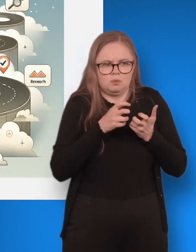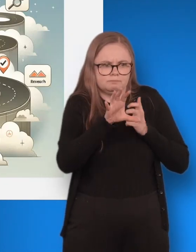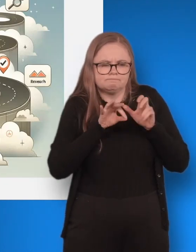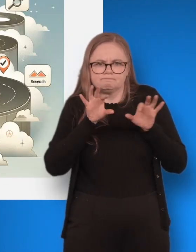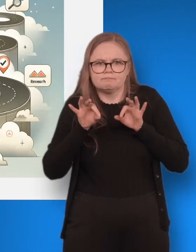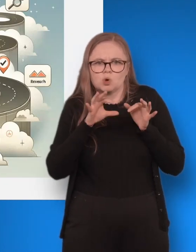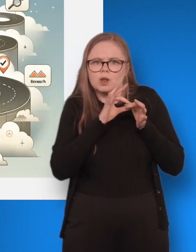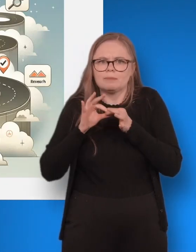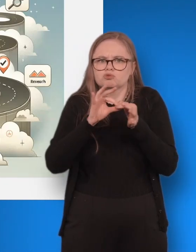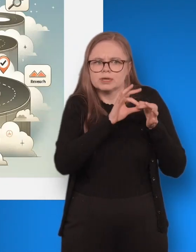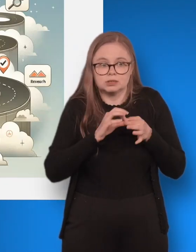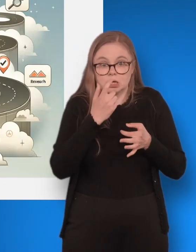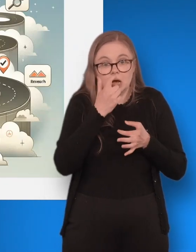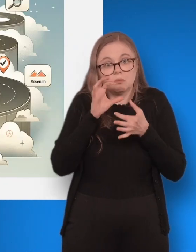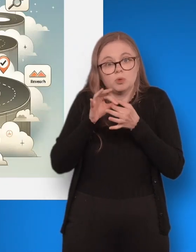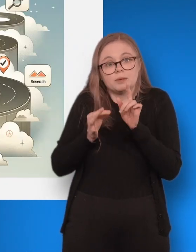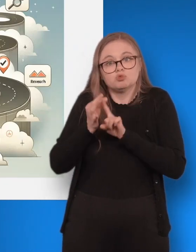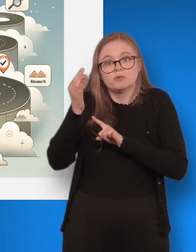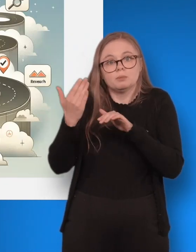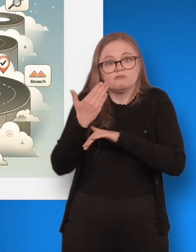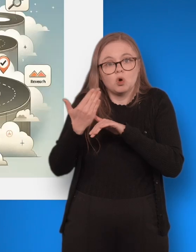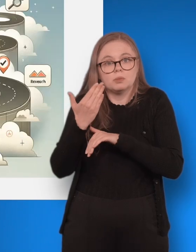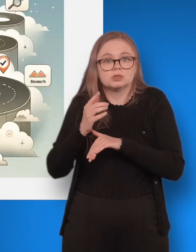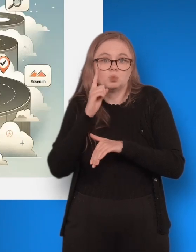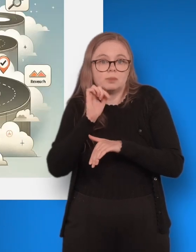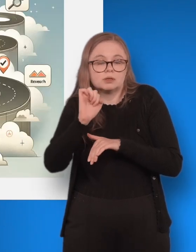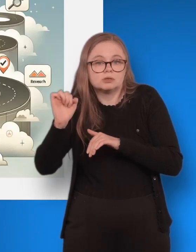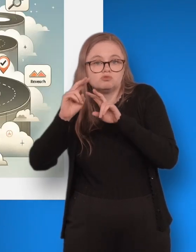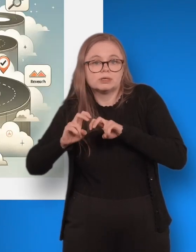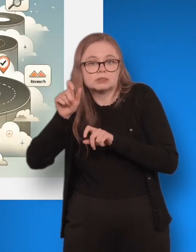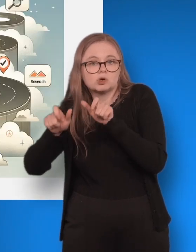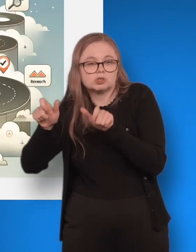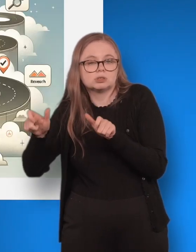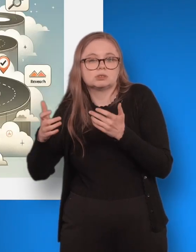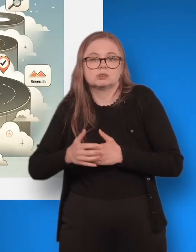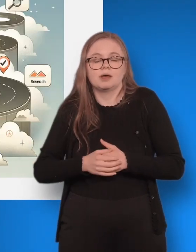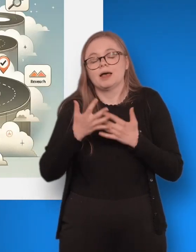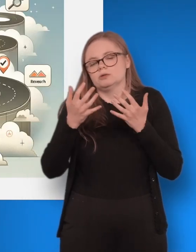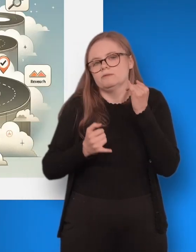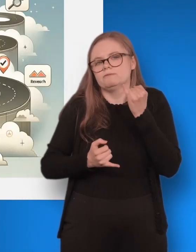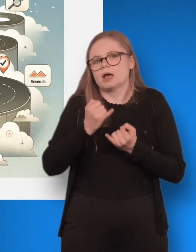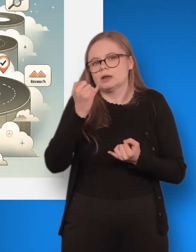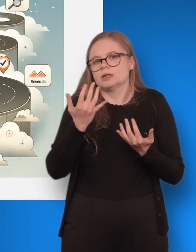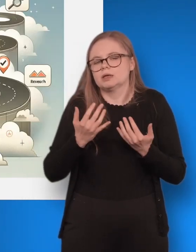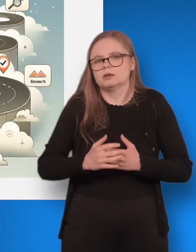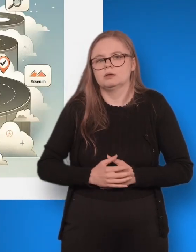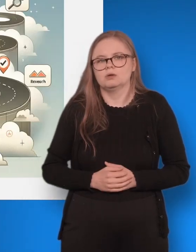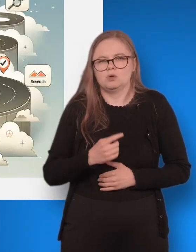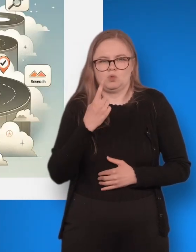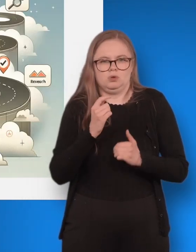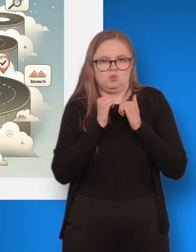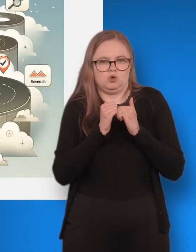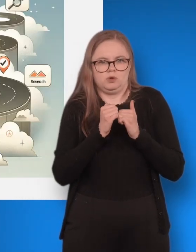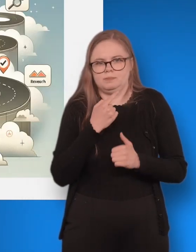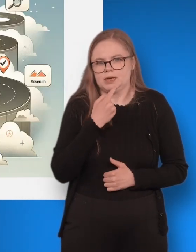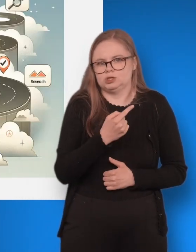is associated with improved performance for women researchers, for example. And finally, one thing to mention is